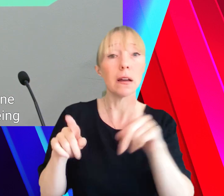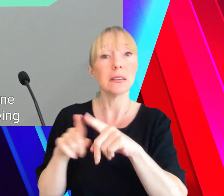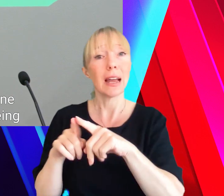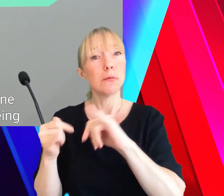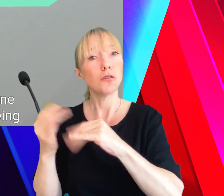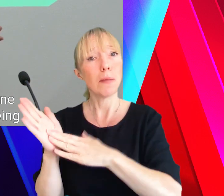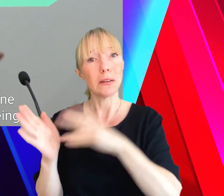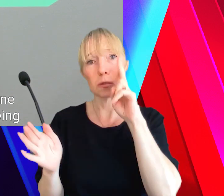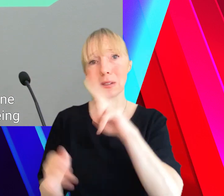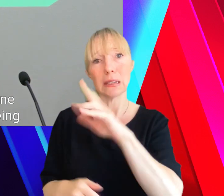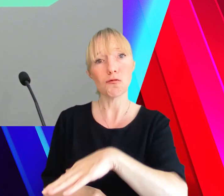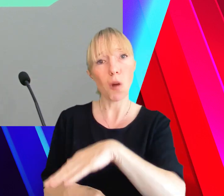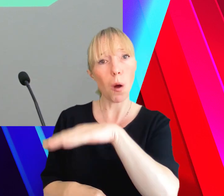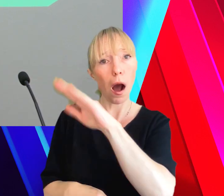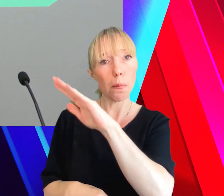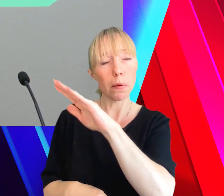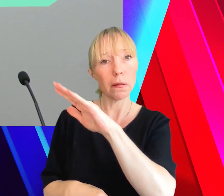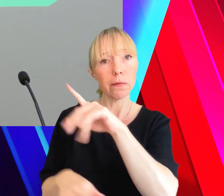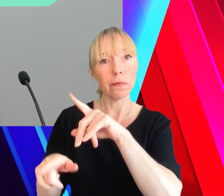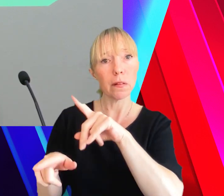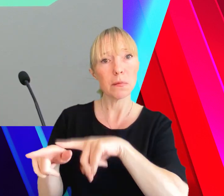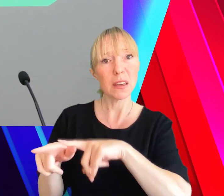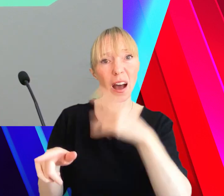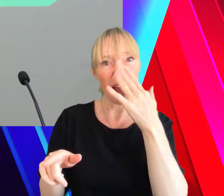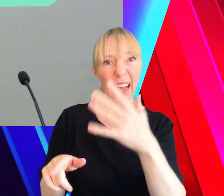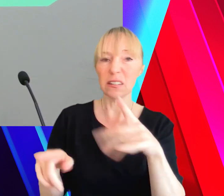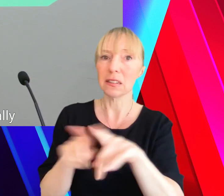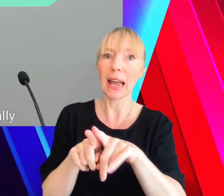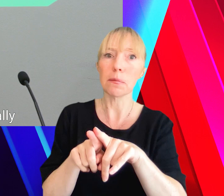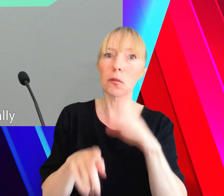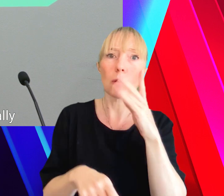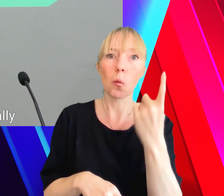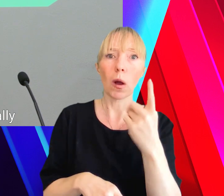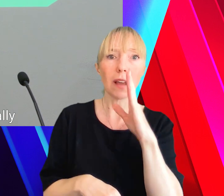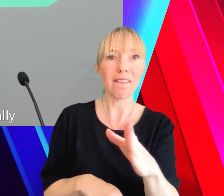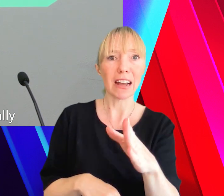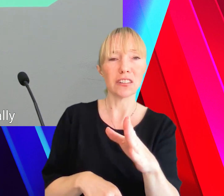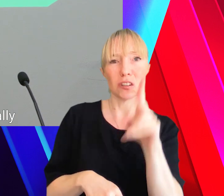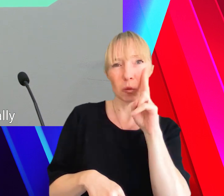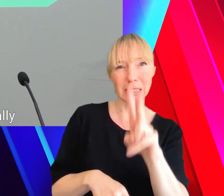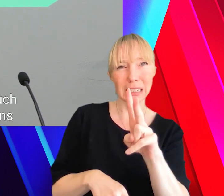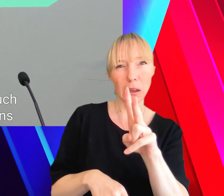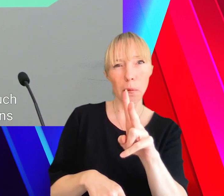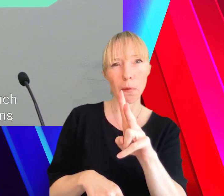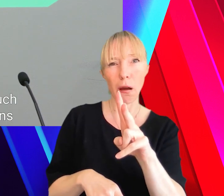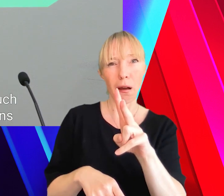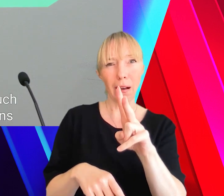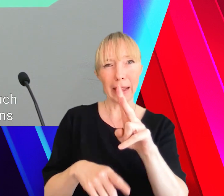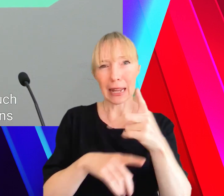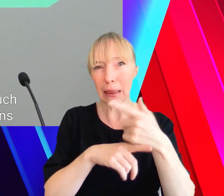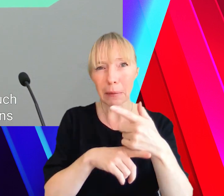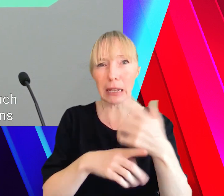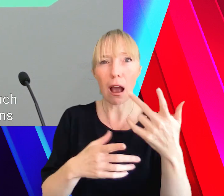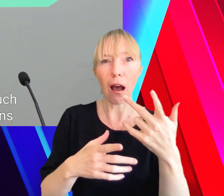seeing someone like Shawn Mendes, whereas you're seeing them sort of grow up from like such young age, people like One Direction, whereas you're seeing them from a really, really young age